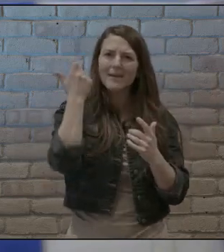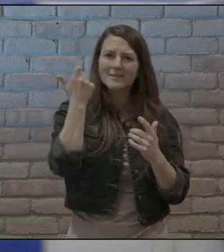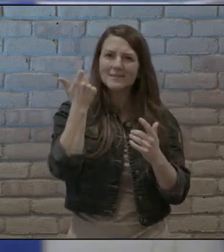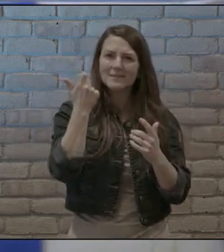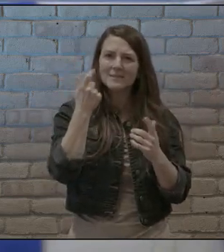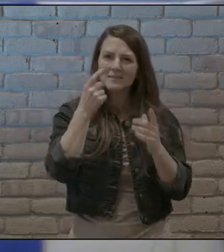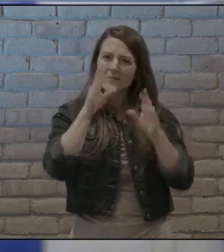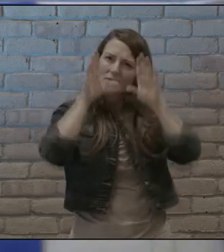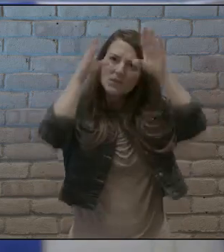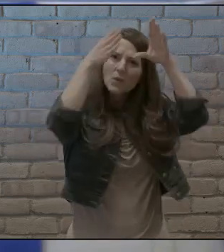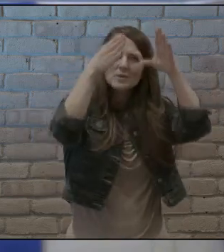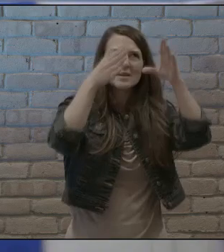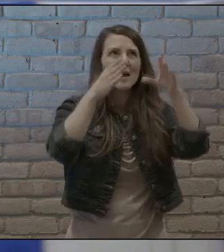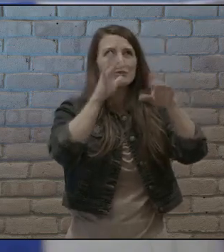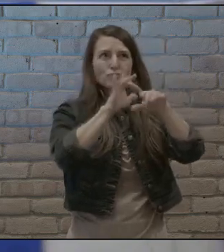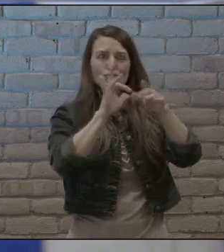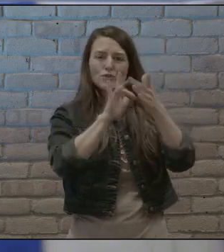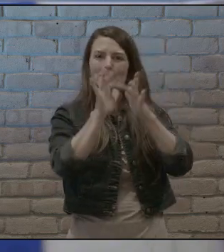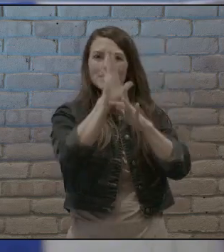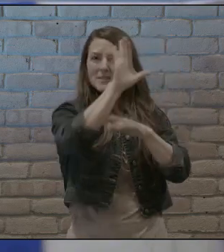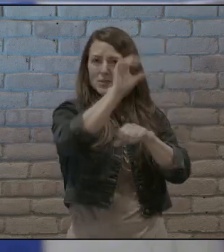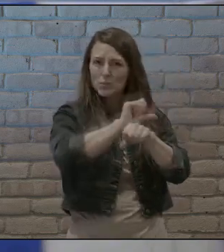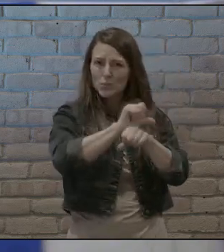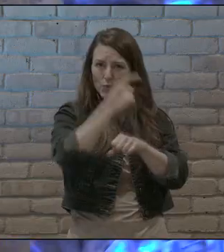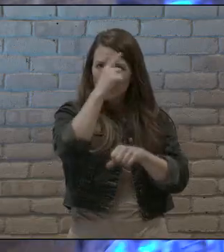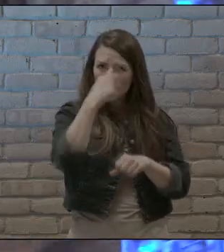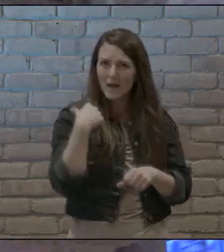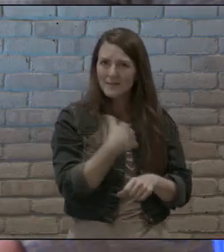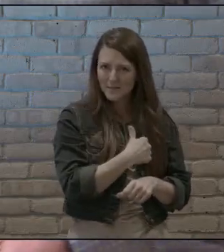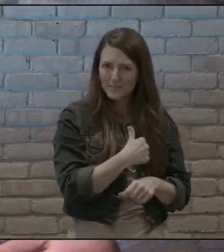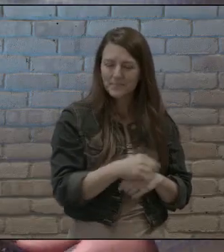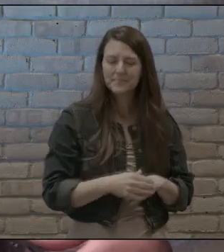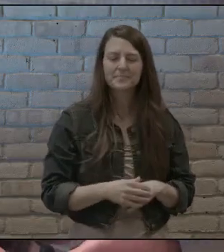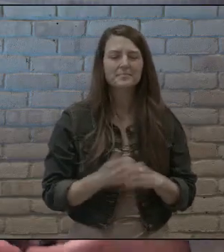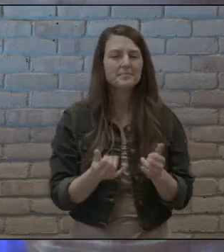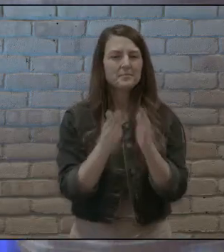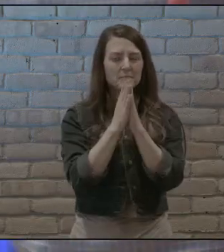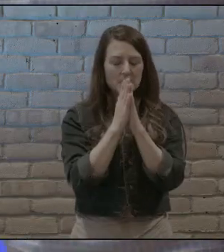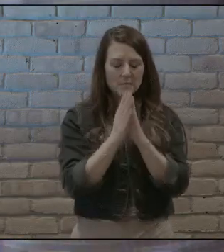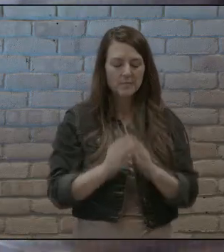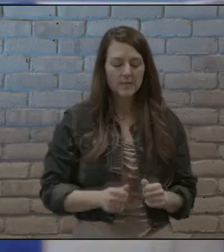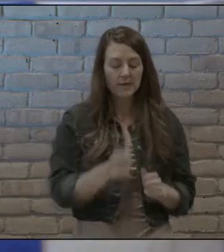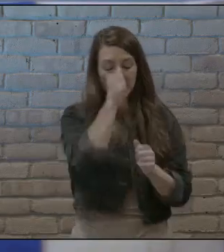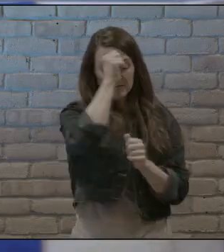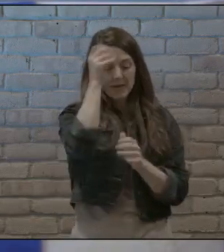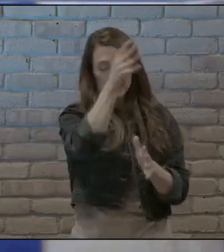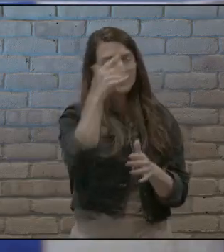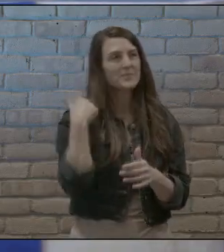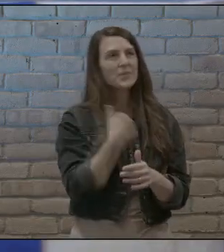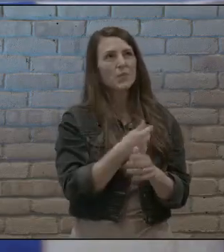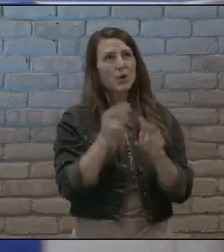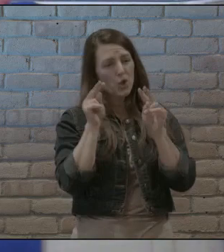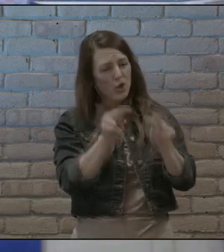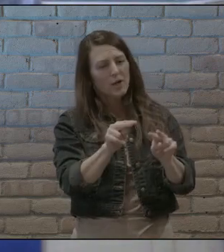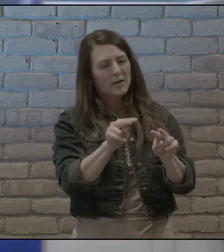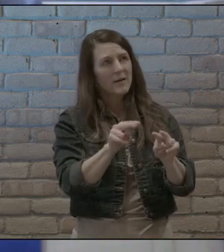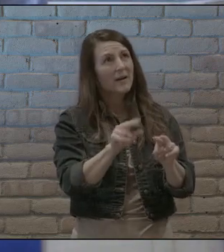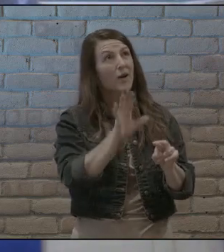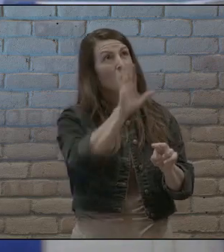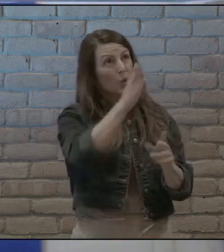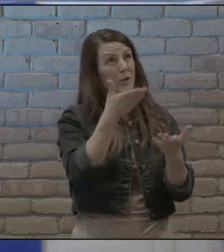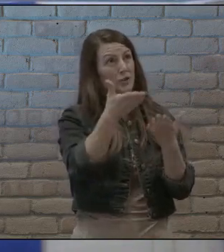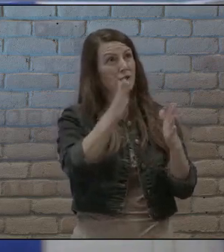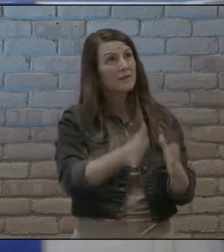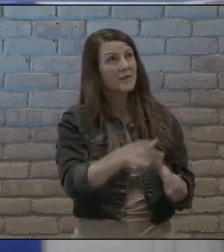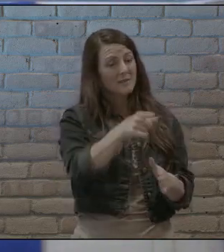us. Let's pray. Father, as we look at your faithful servant, Mary, it can be